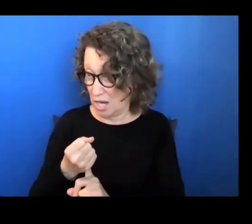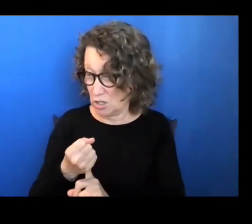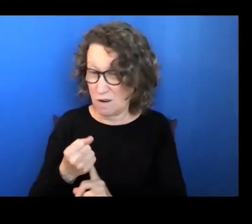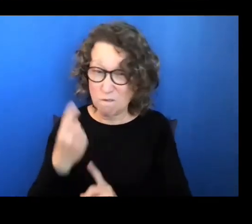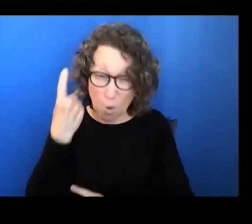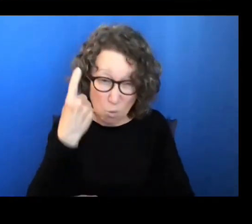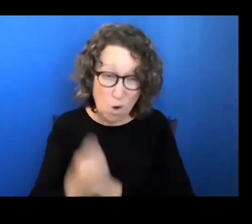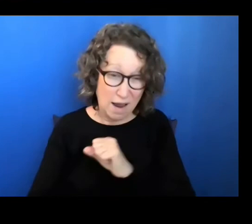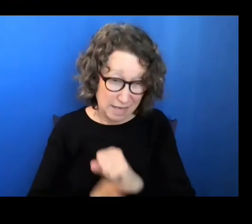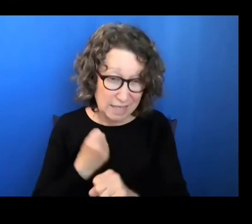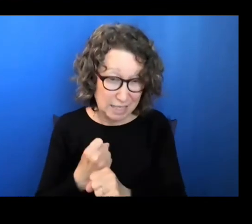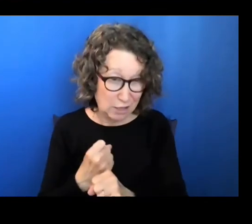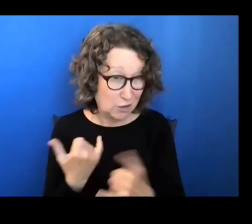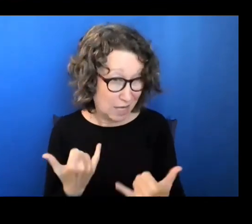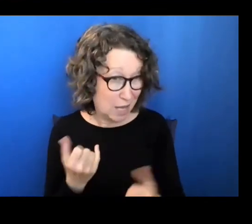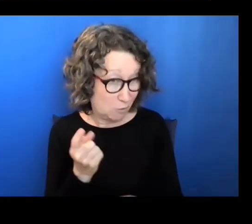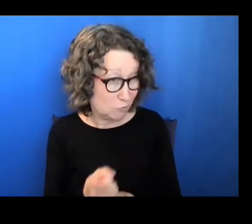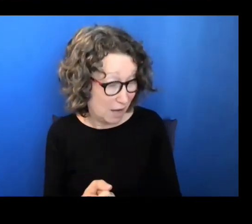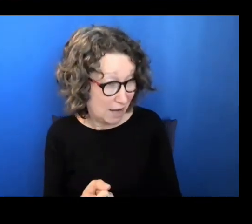1 year, no?